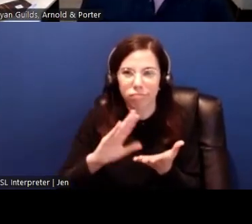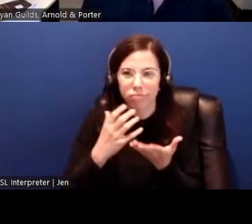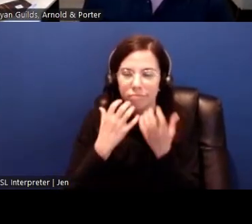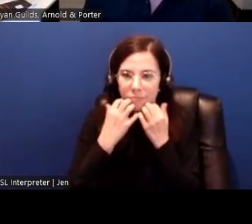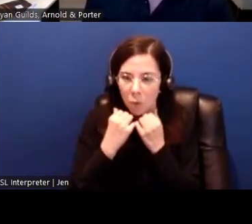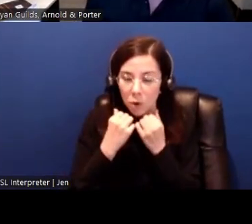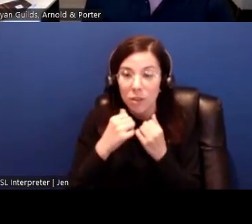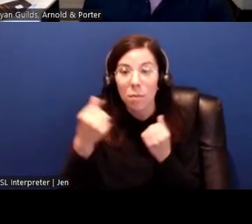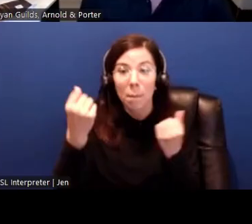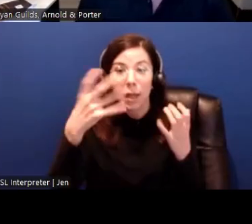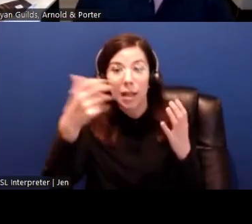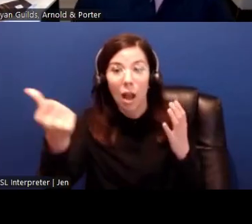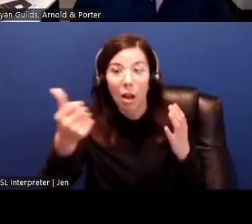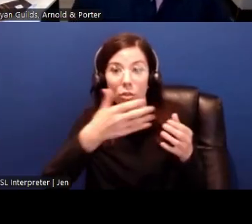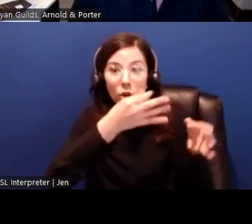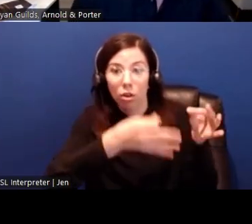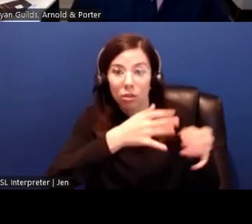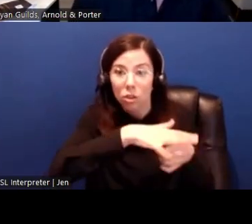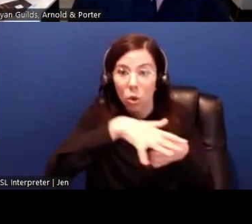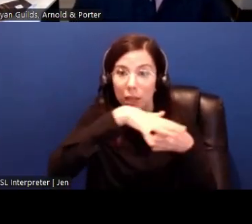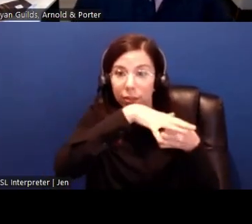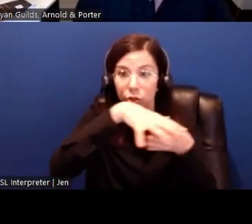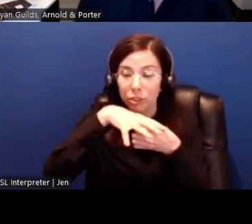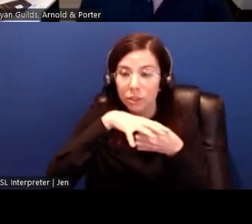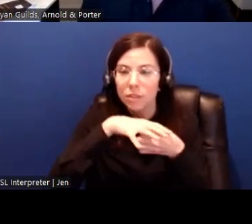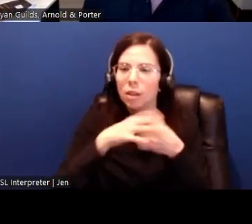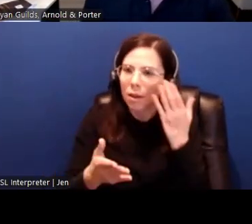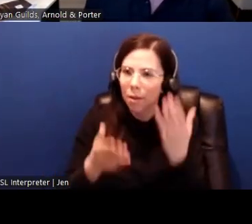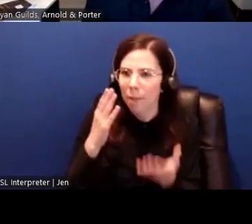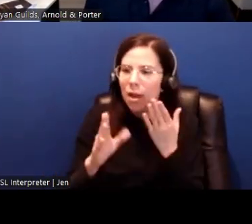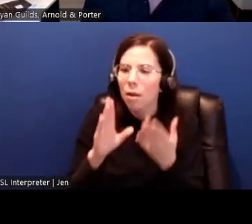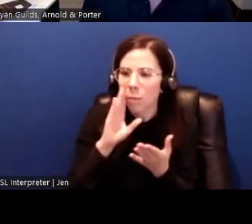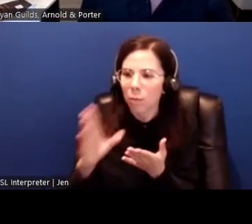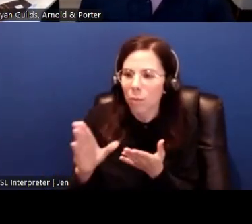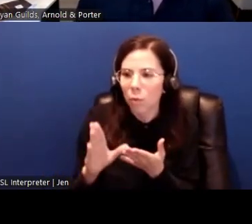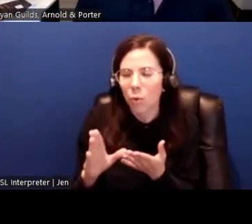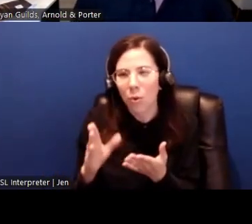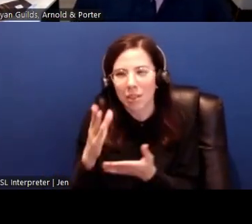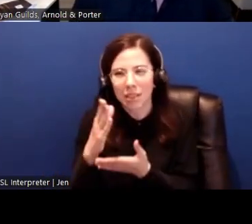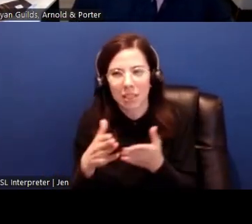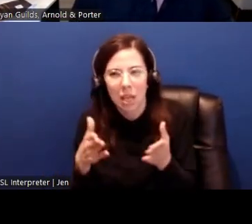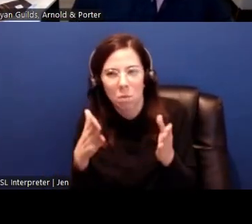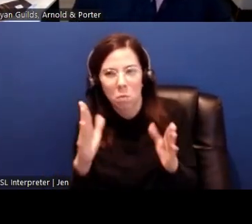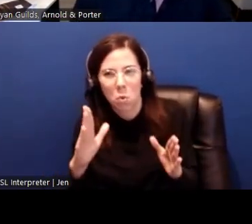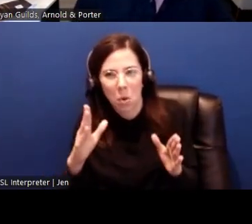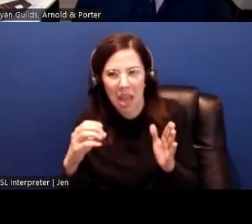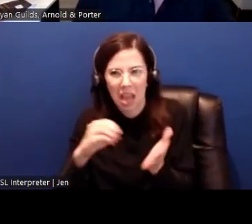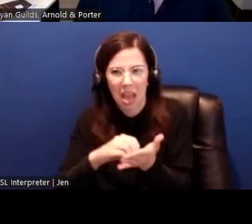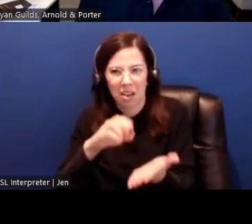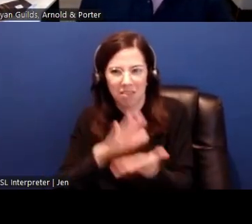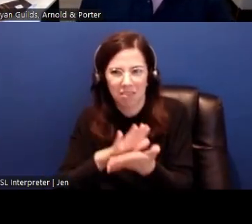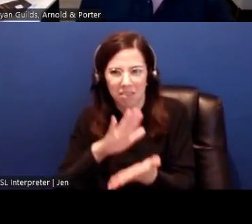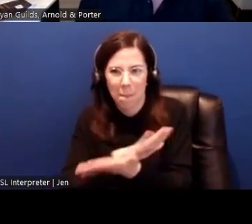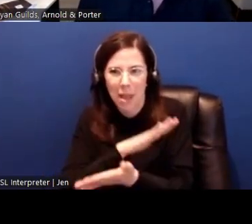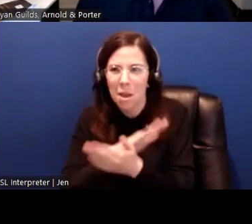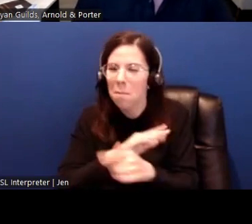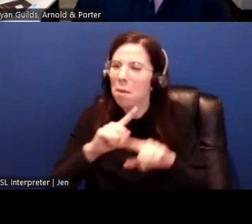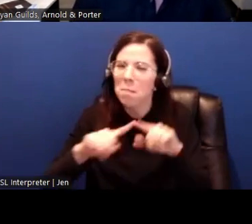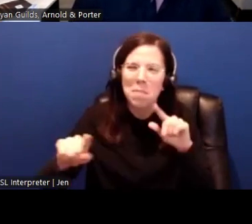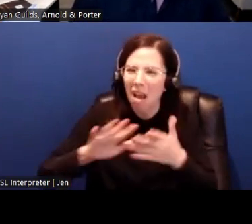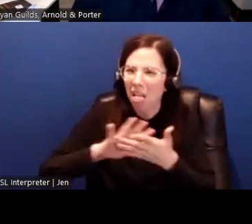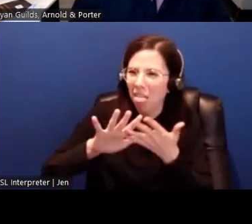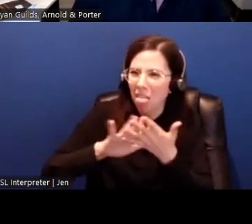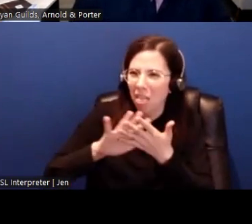other jurisdictions, the rights that we're going to discuss today may exist in some esoteric way, but there's a lack of standing or a lack of clarity about